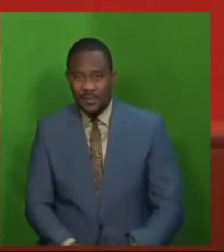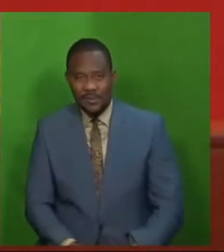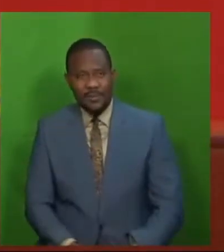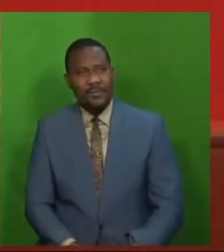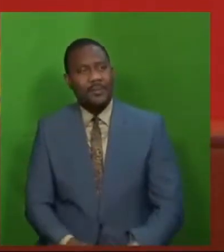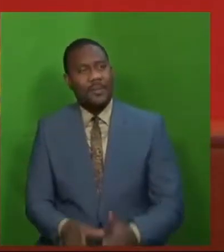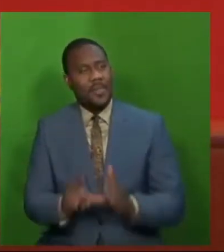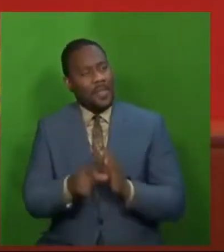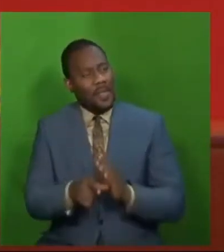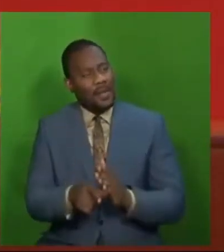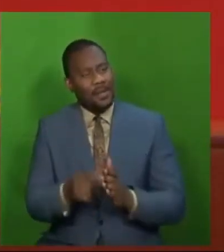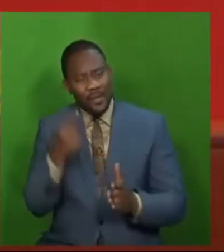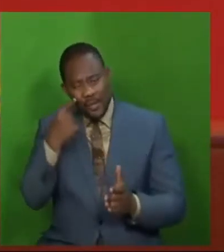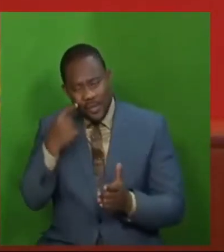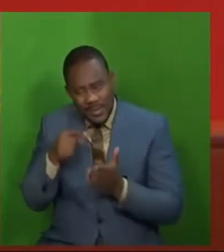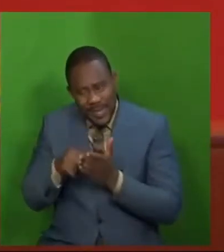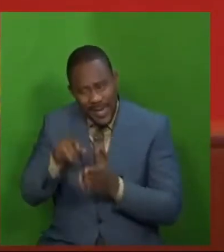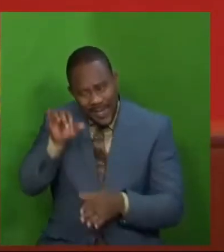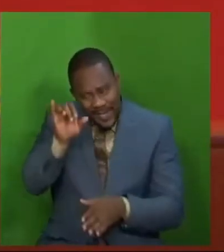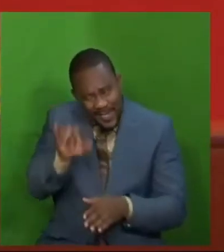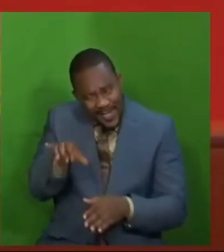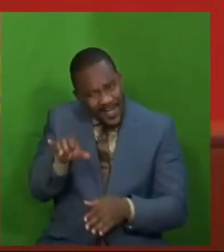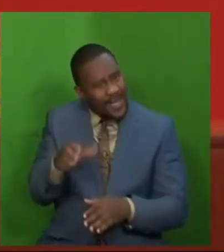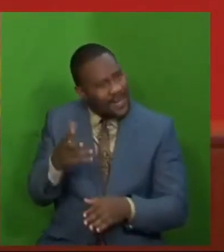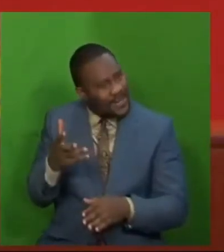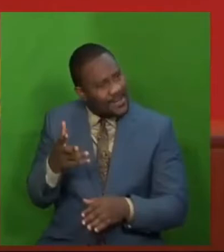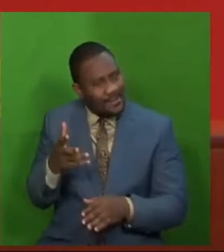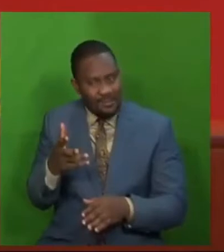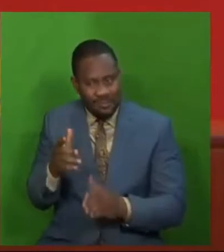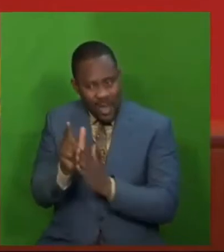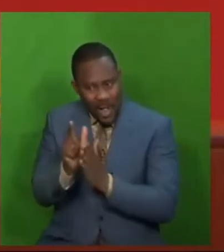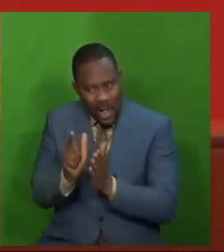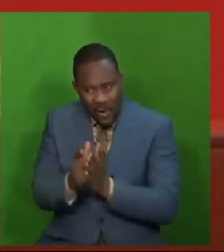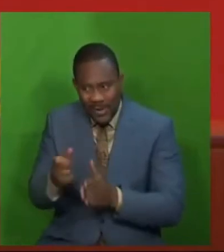order that the member has breached and tell us.